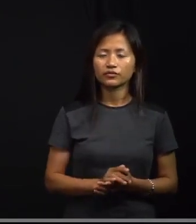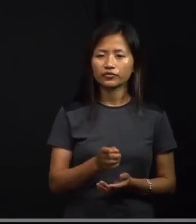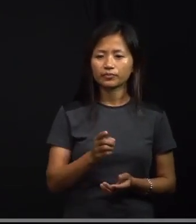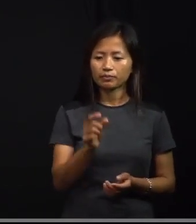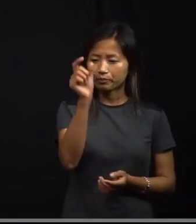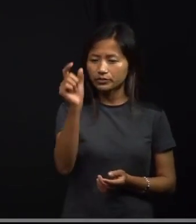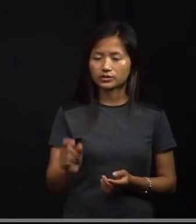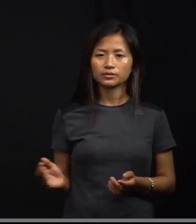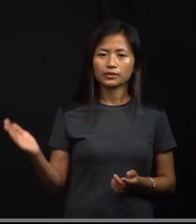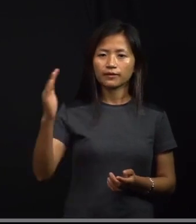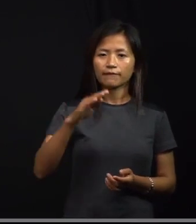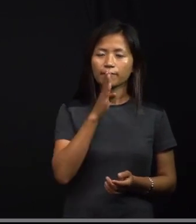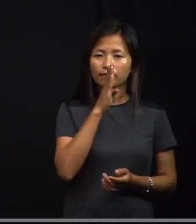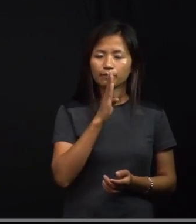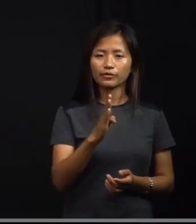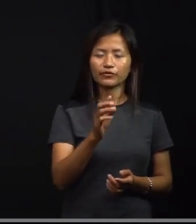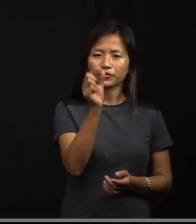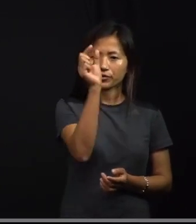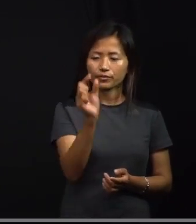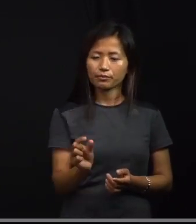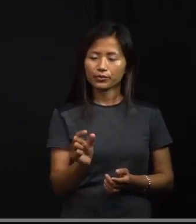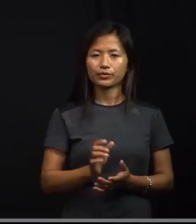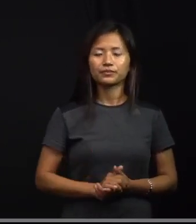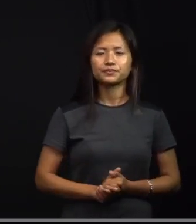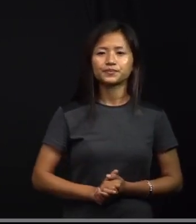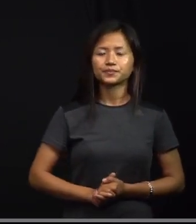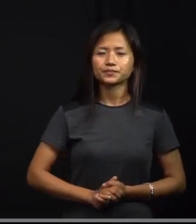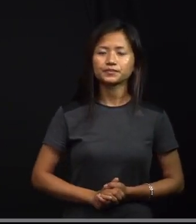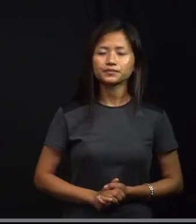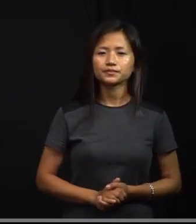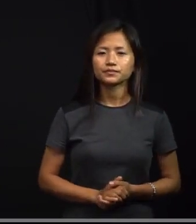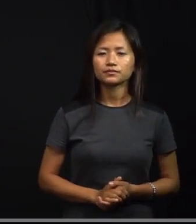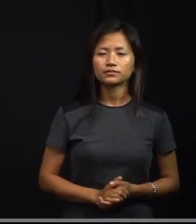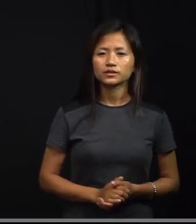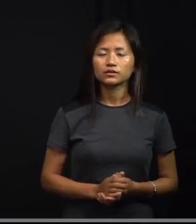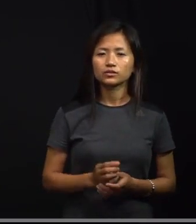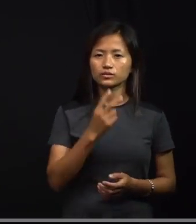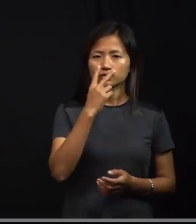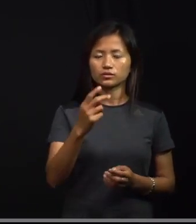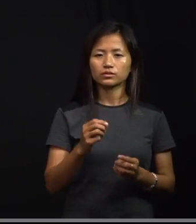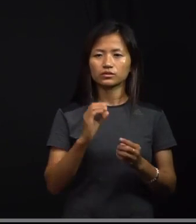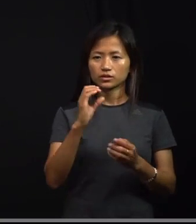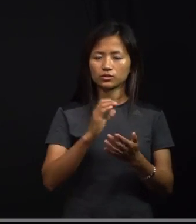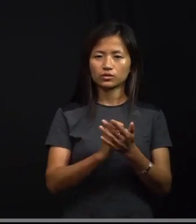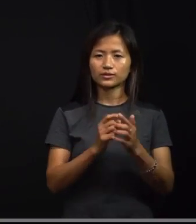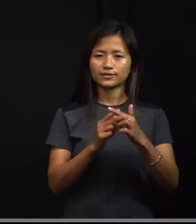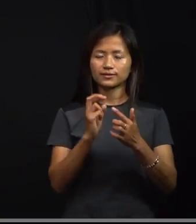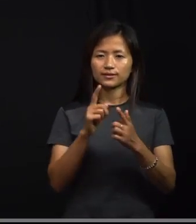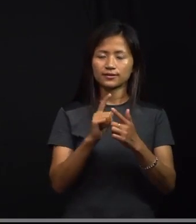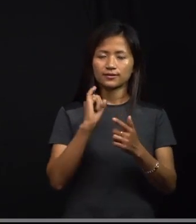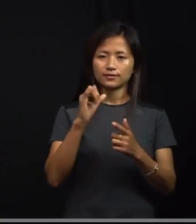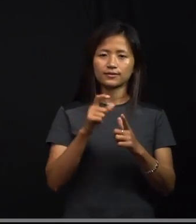pure when he or she gets education. Okay, and if you look into Kautilya's writing, then he